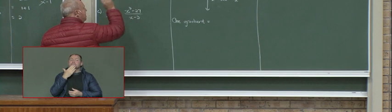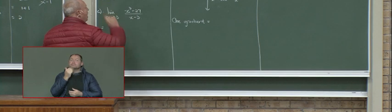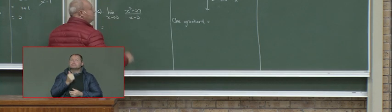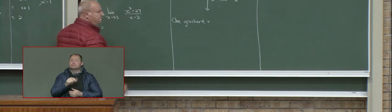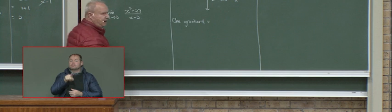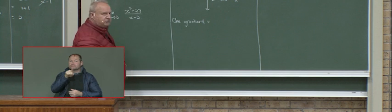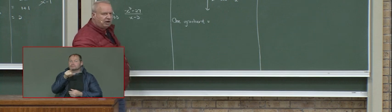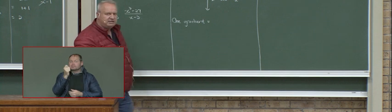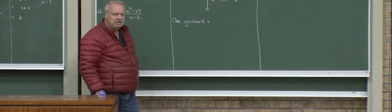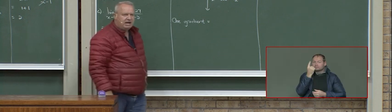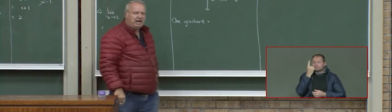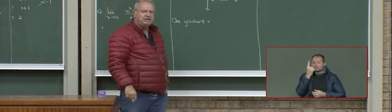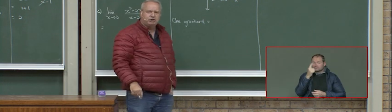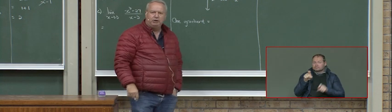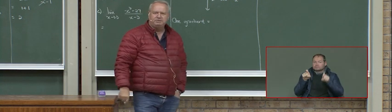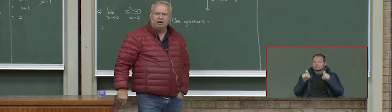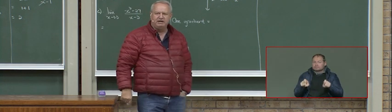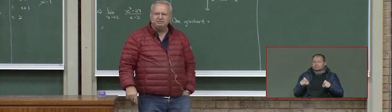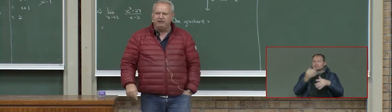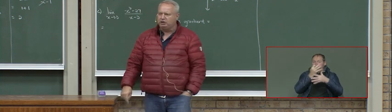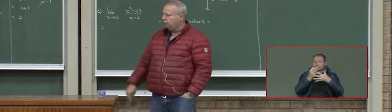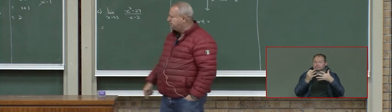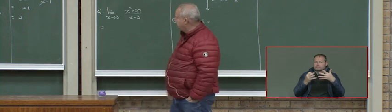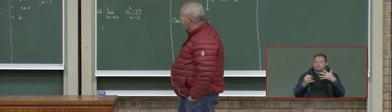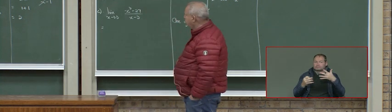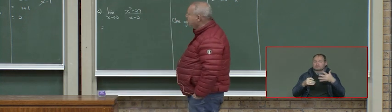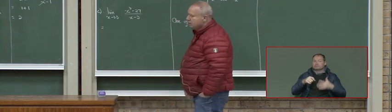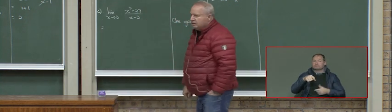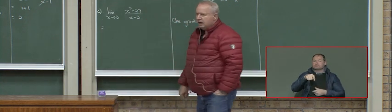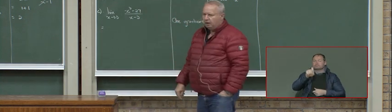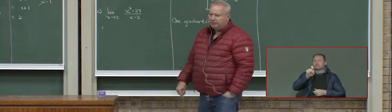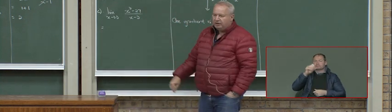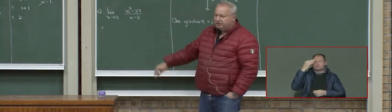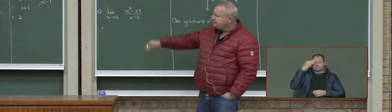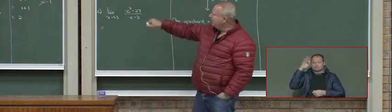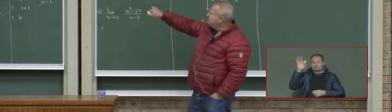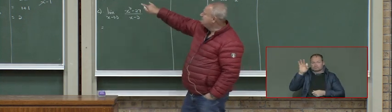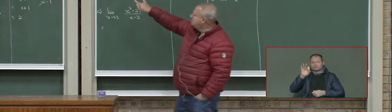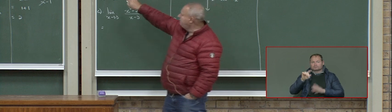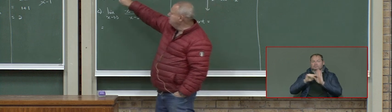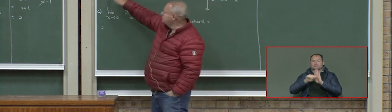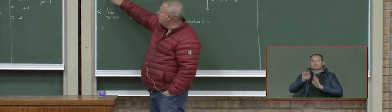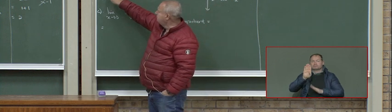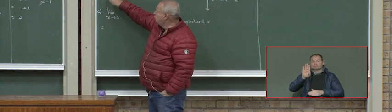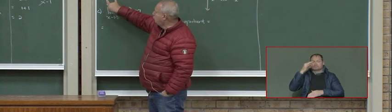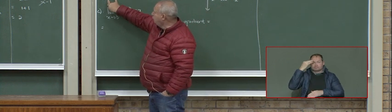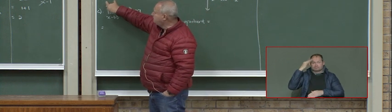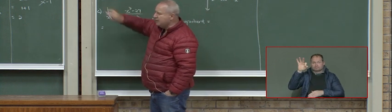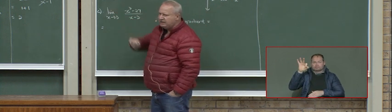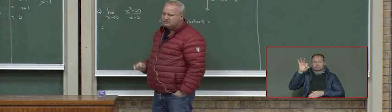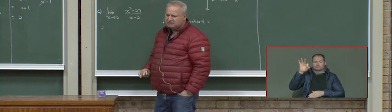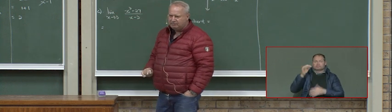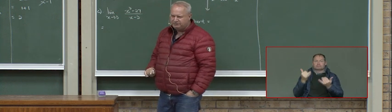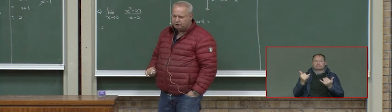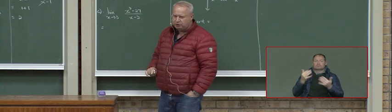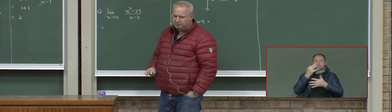understand how to factorize x cubed minus b cubed. Now, this here is the difference of 2 cubes, and